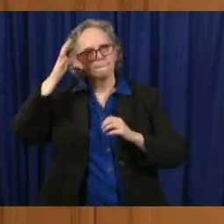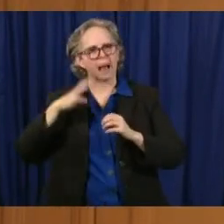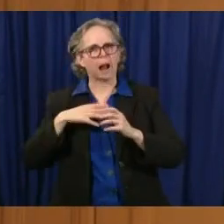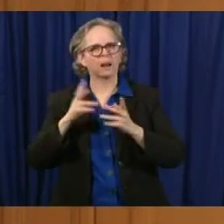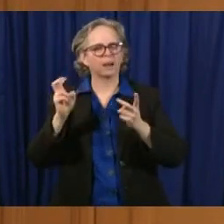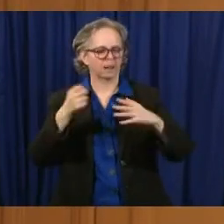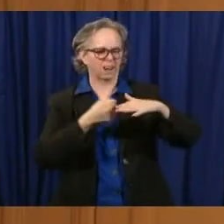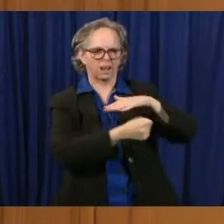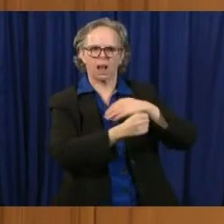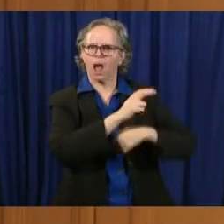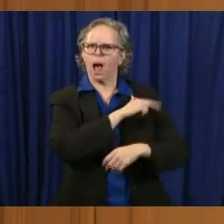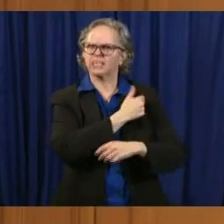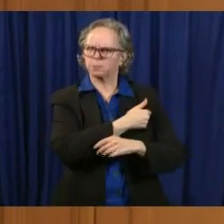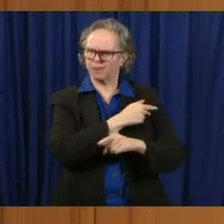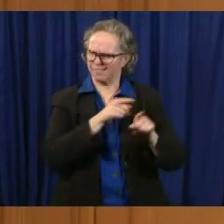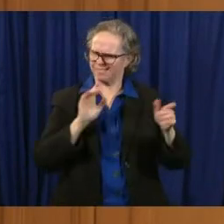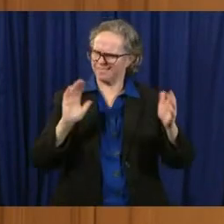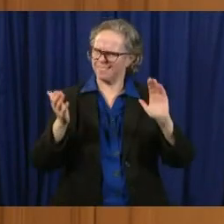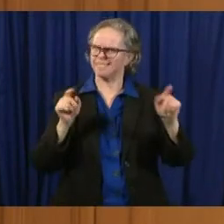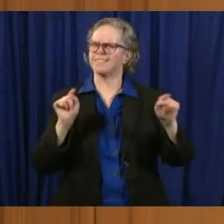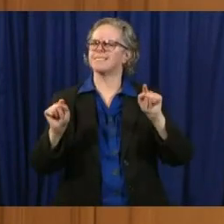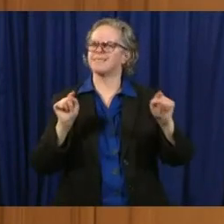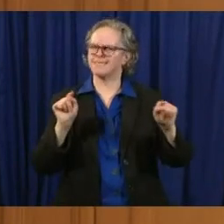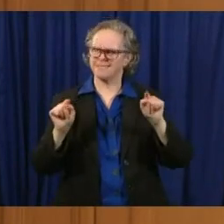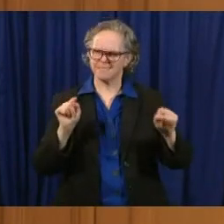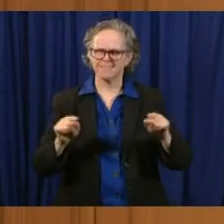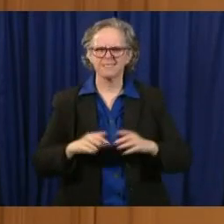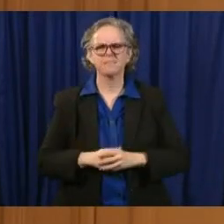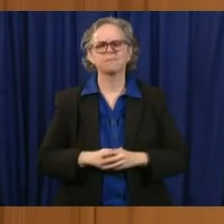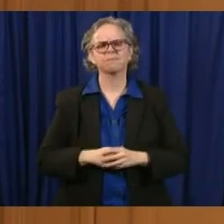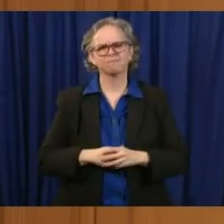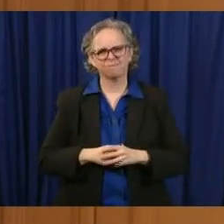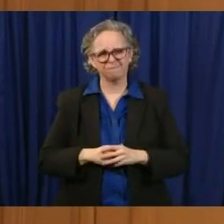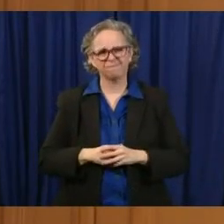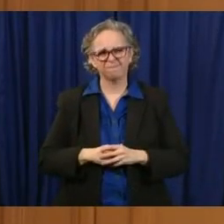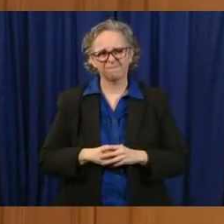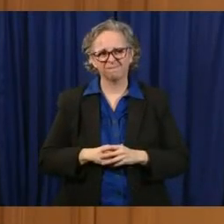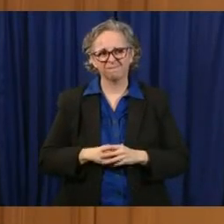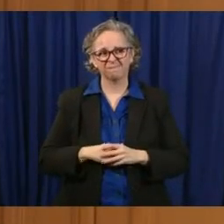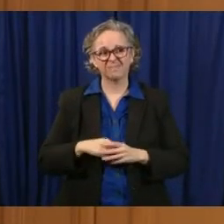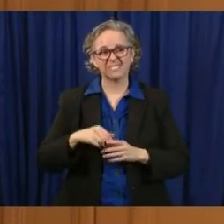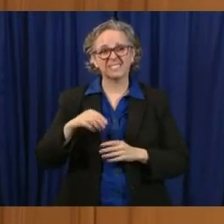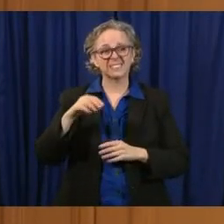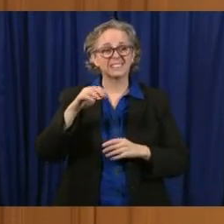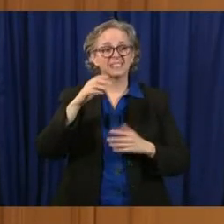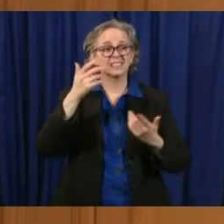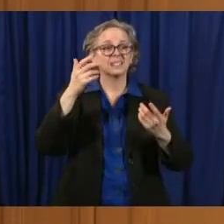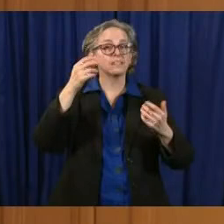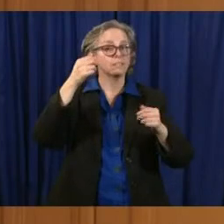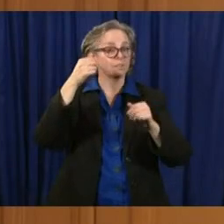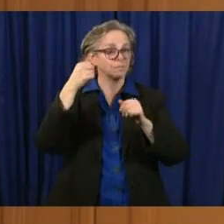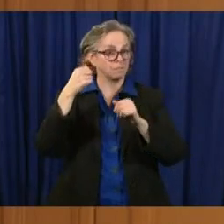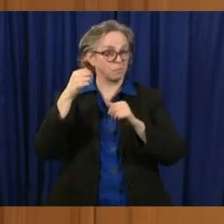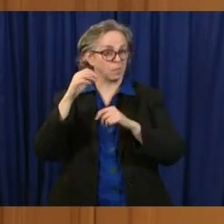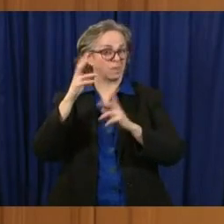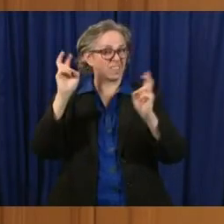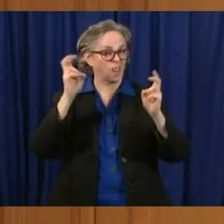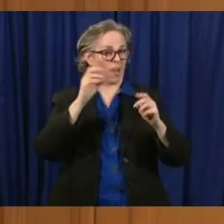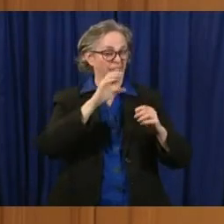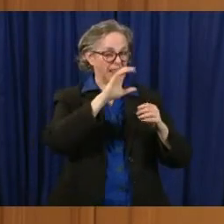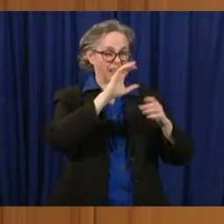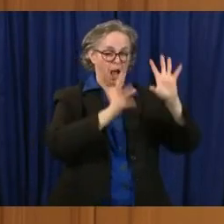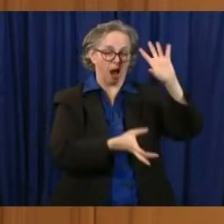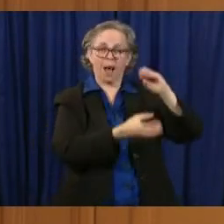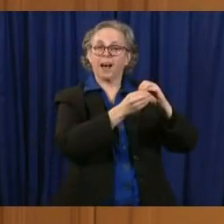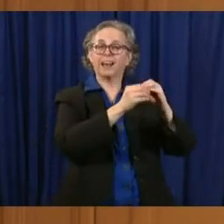hospitalized. And then we are breaking our cases down by the old definition as well as the new